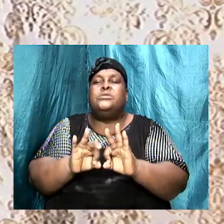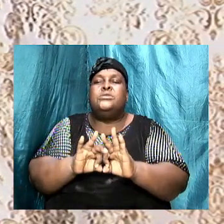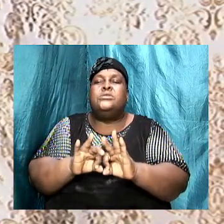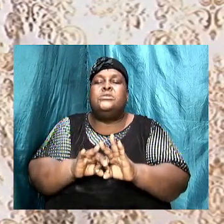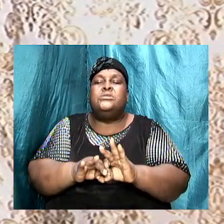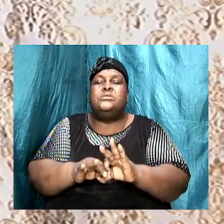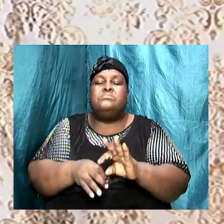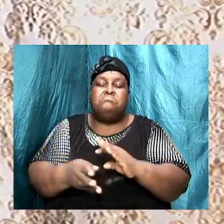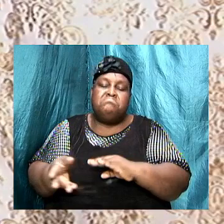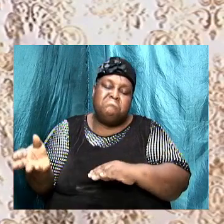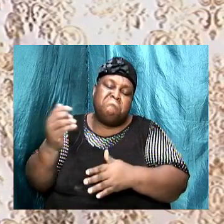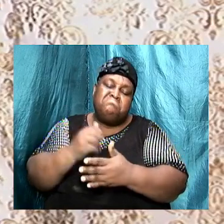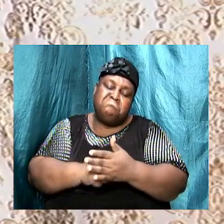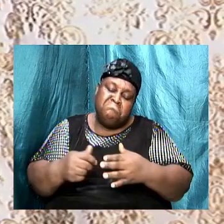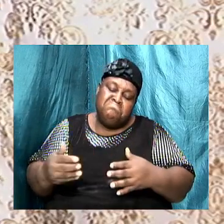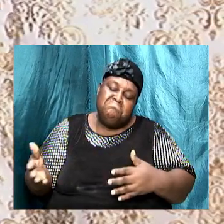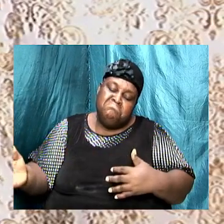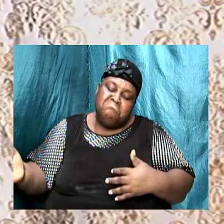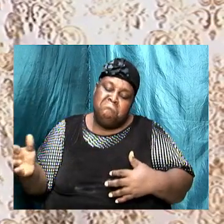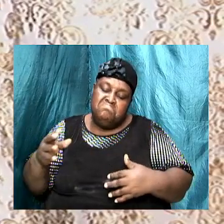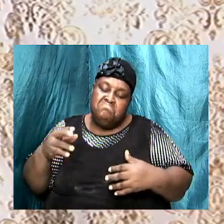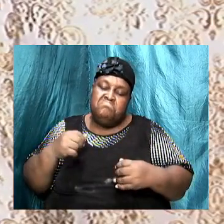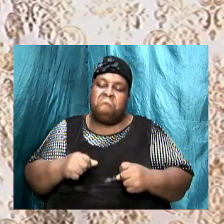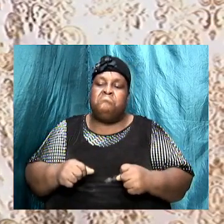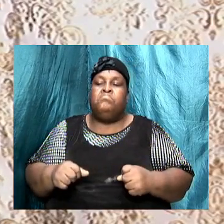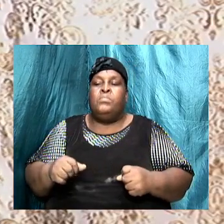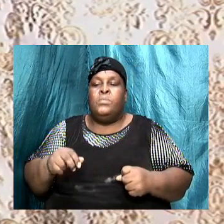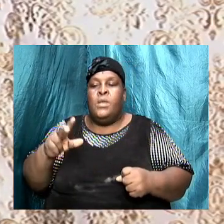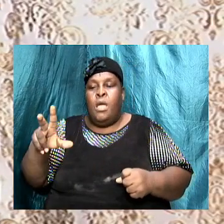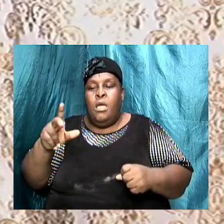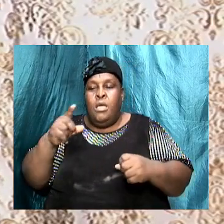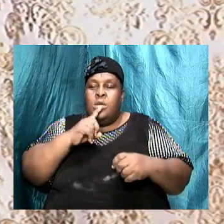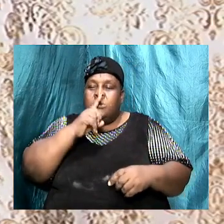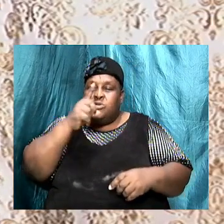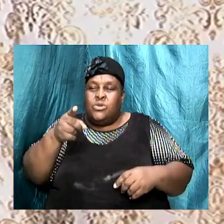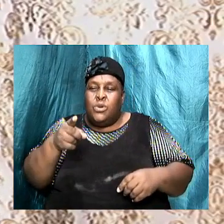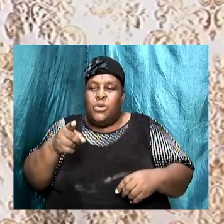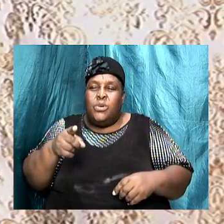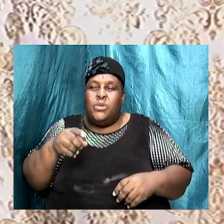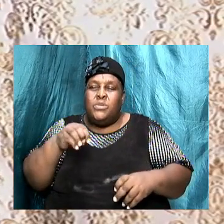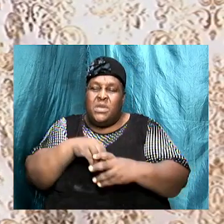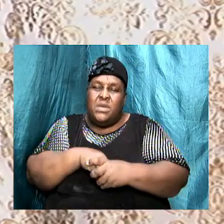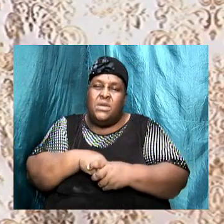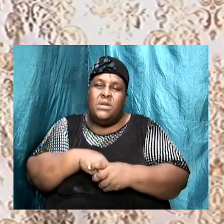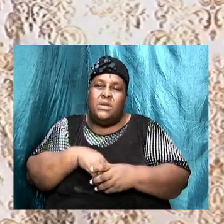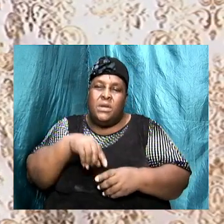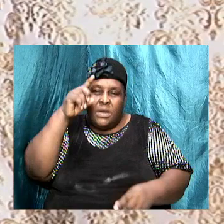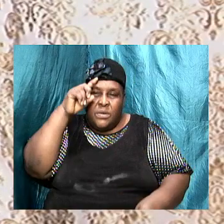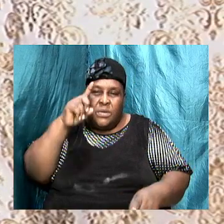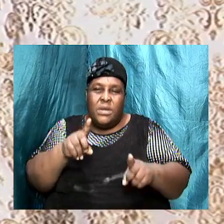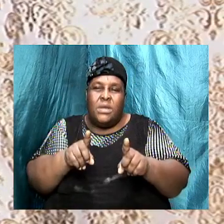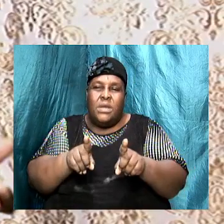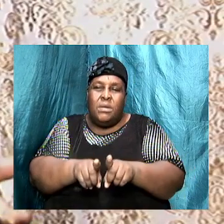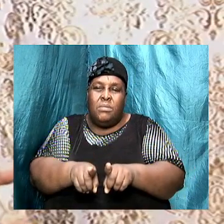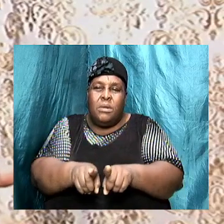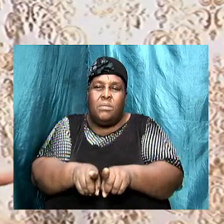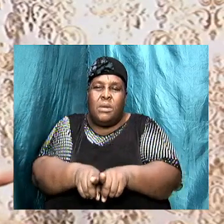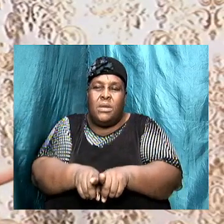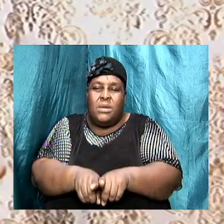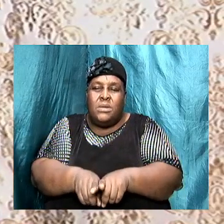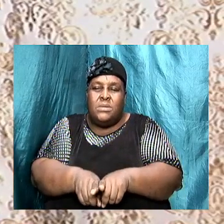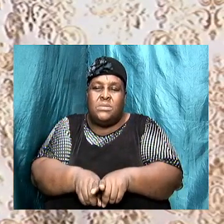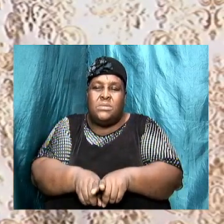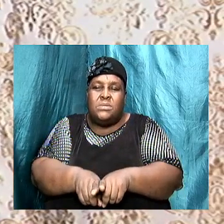These are just takeaway points. Truth, the third point, truth is always in agreement with the whole tenor of